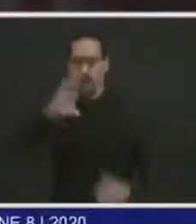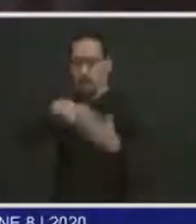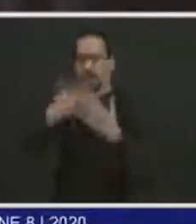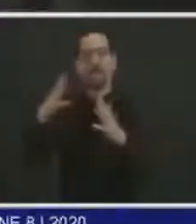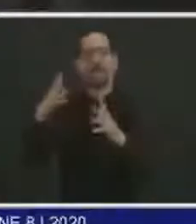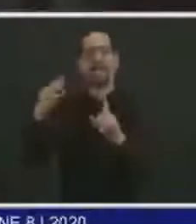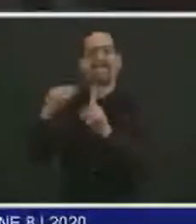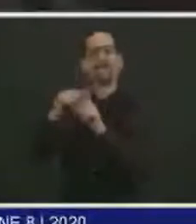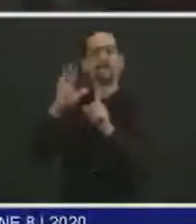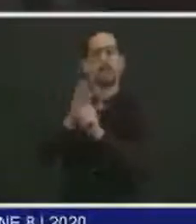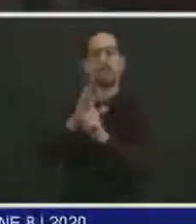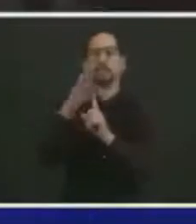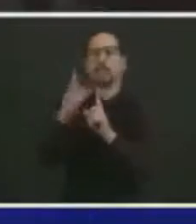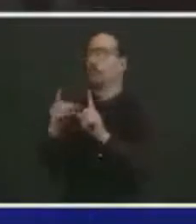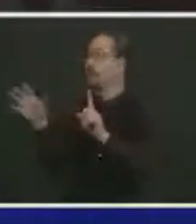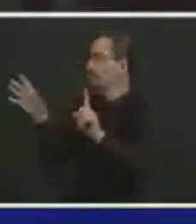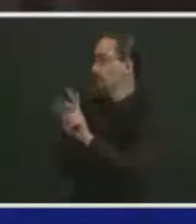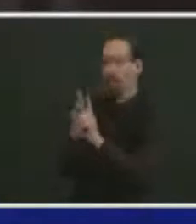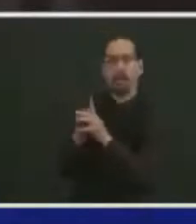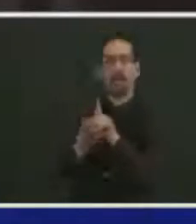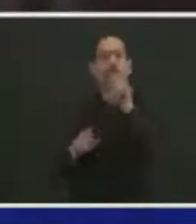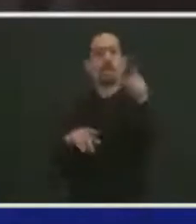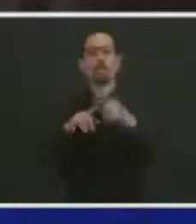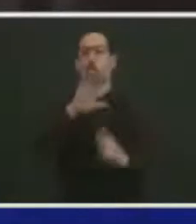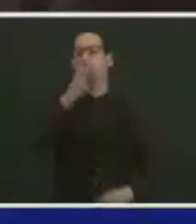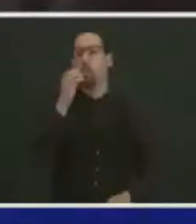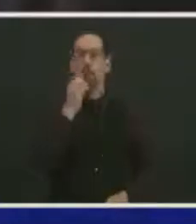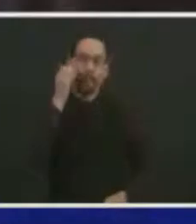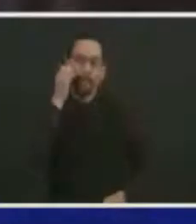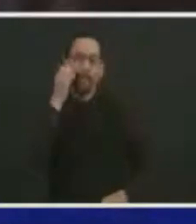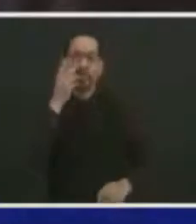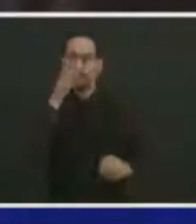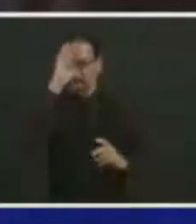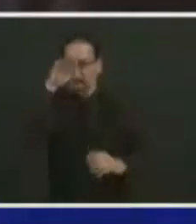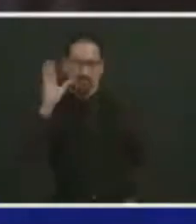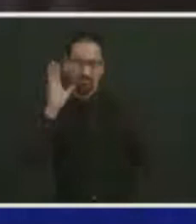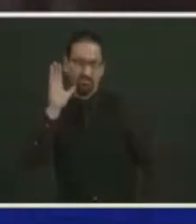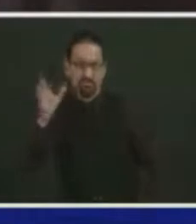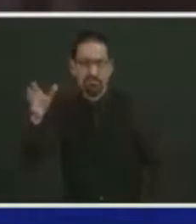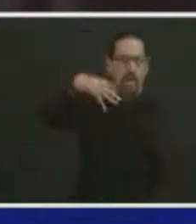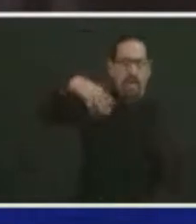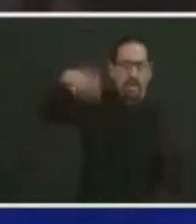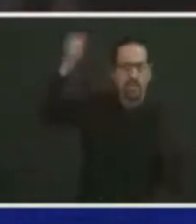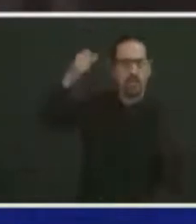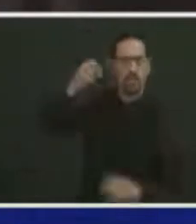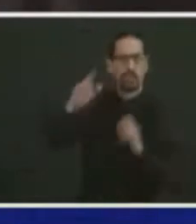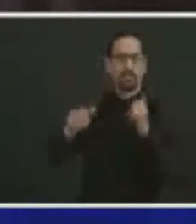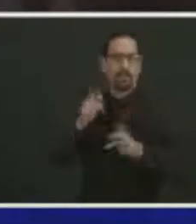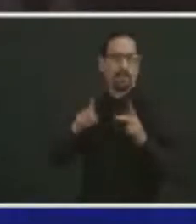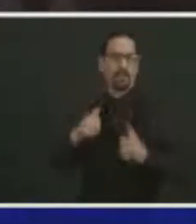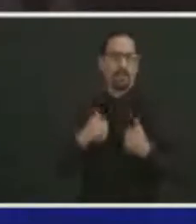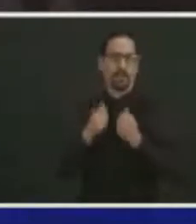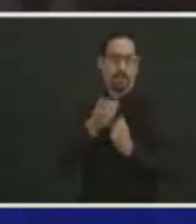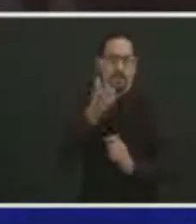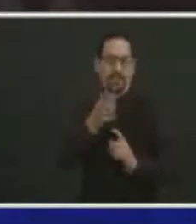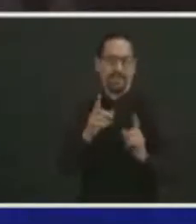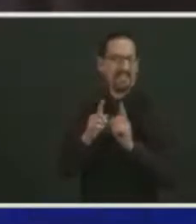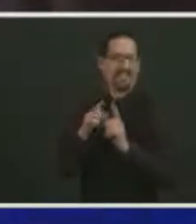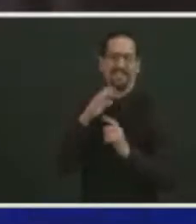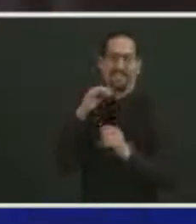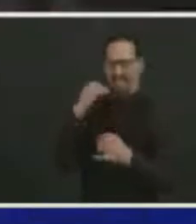with underlying health conditions that may be in your house over the next couple of weeks. We are